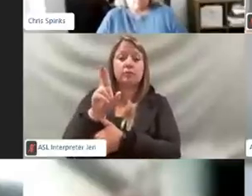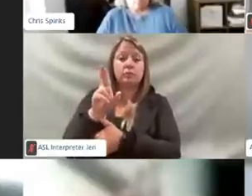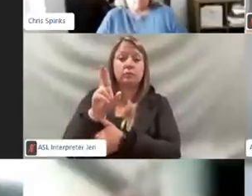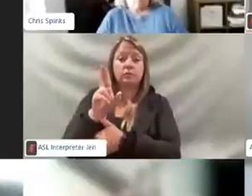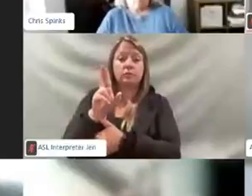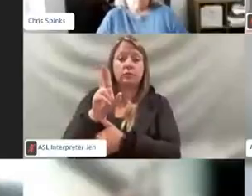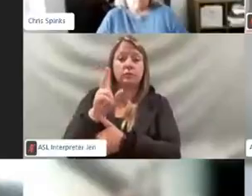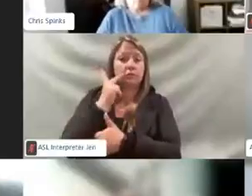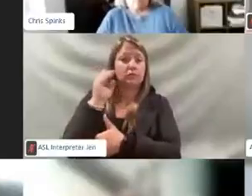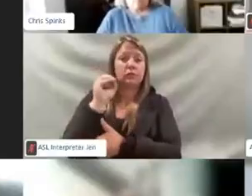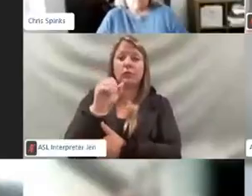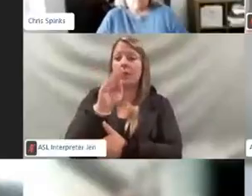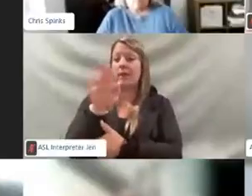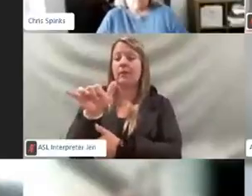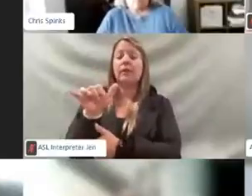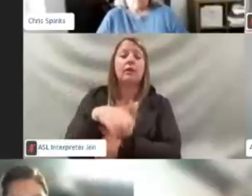Who I do not see.